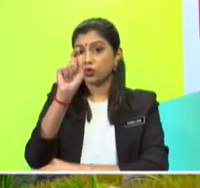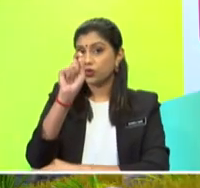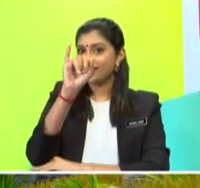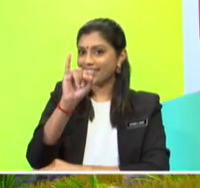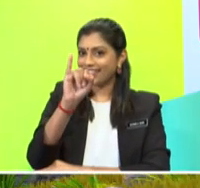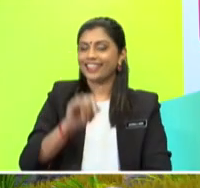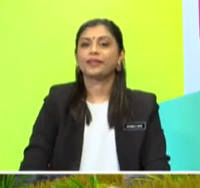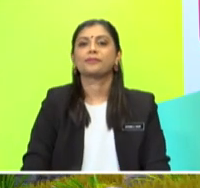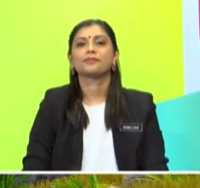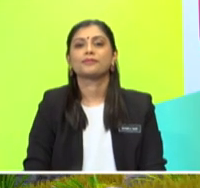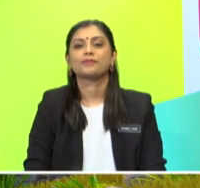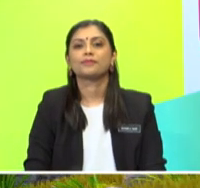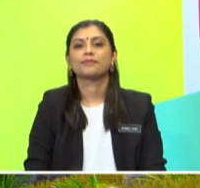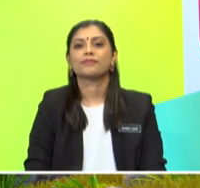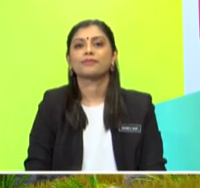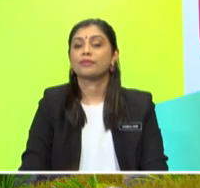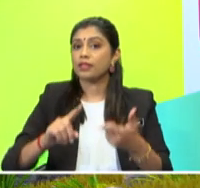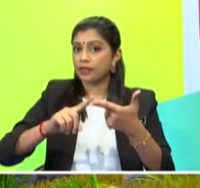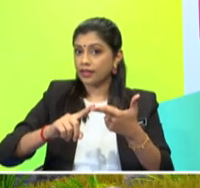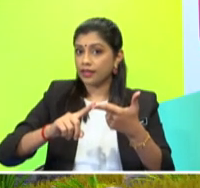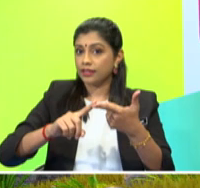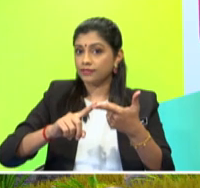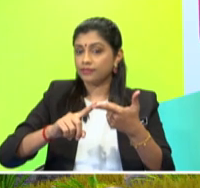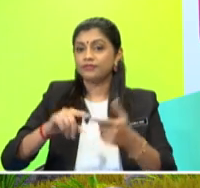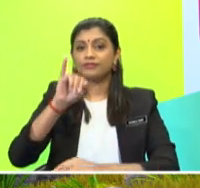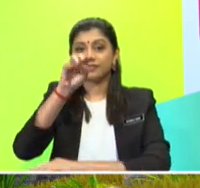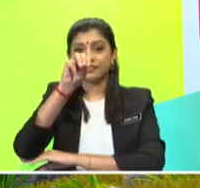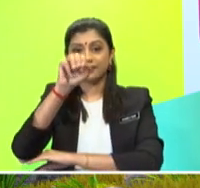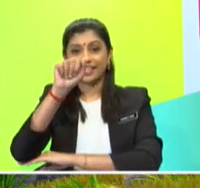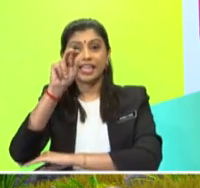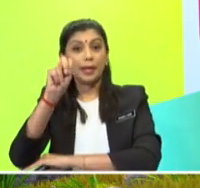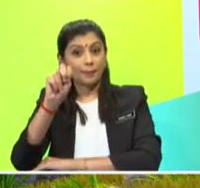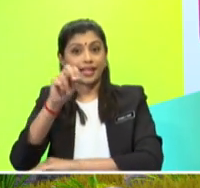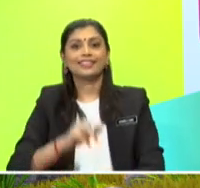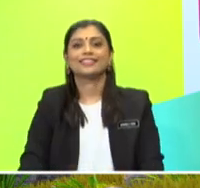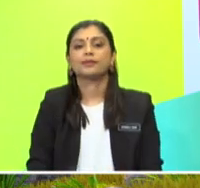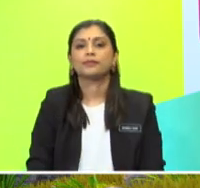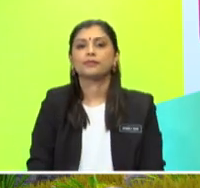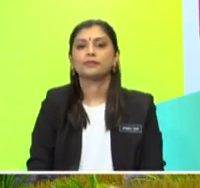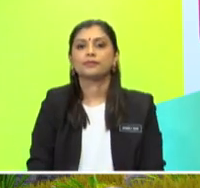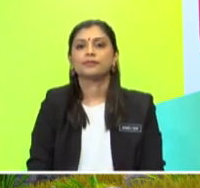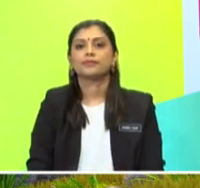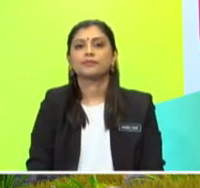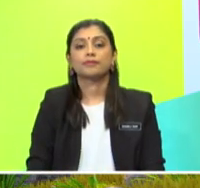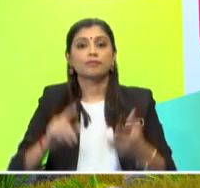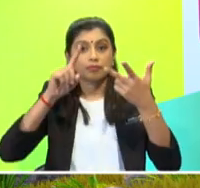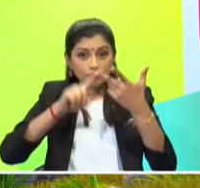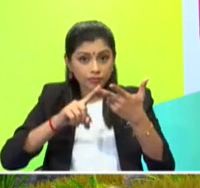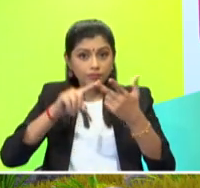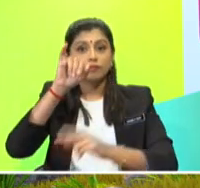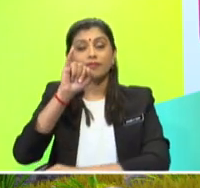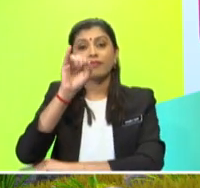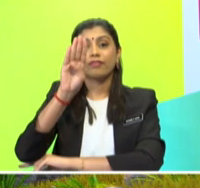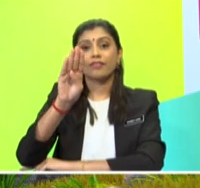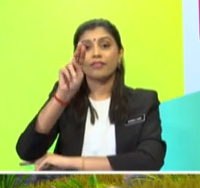Ku. Next, we have Muhammad Haris Iman bin Hamizat. Hi, Iman. Next, we have Muhammad Ibnu Hafiz